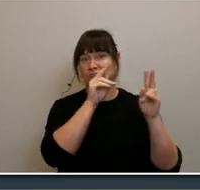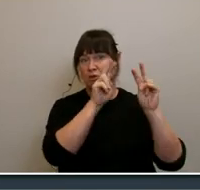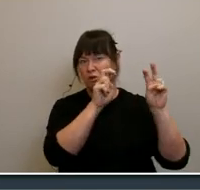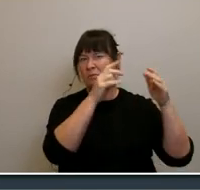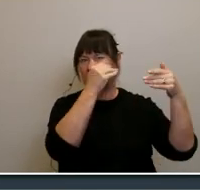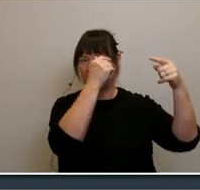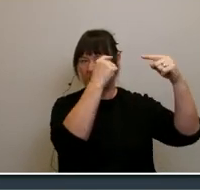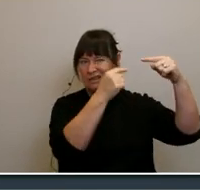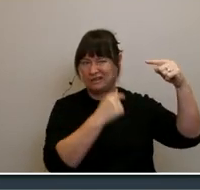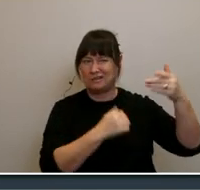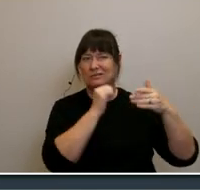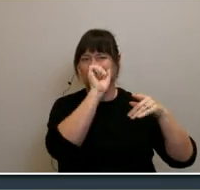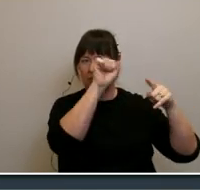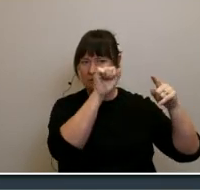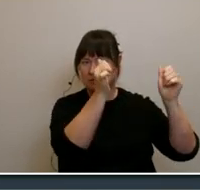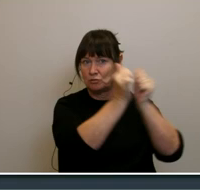topic.